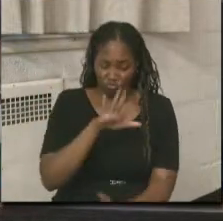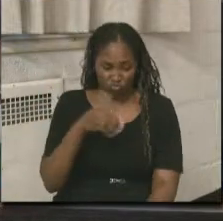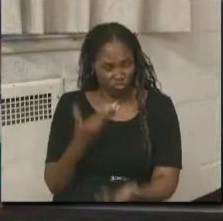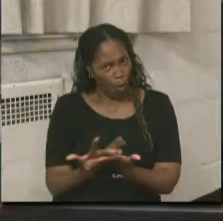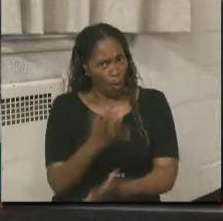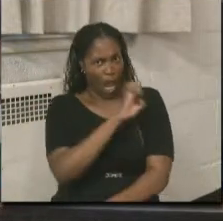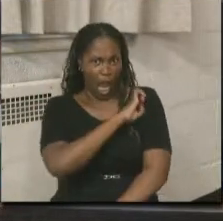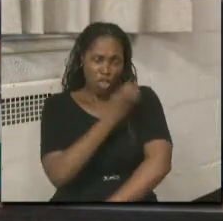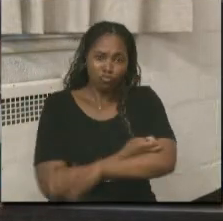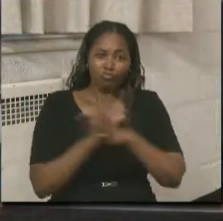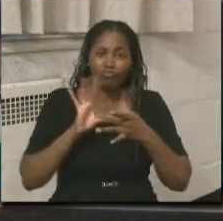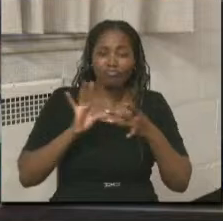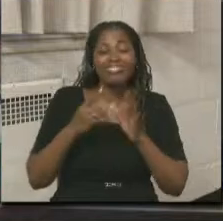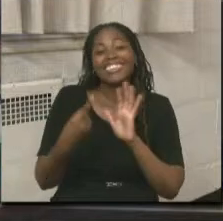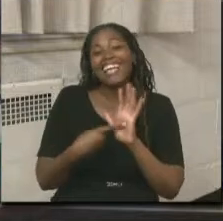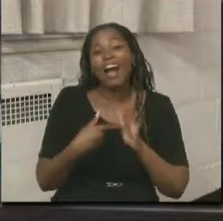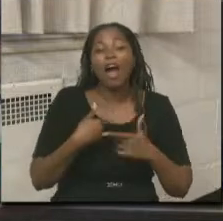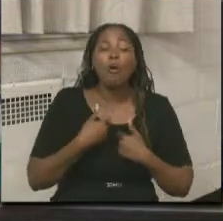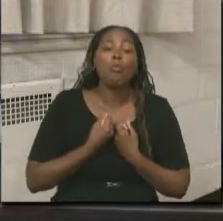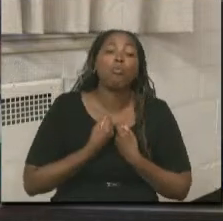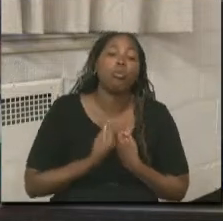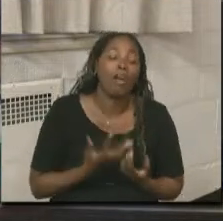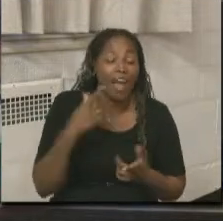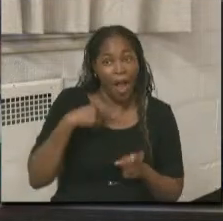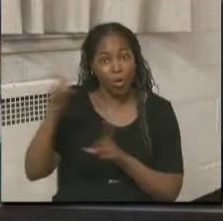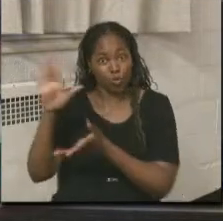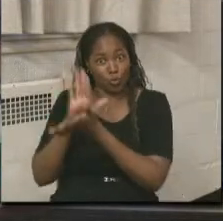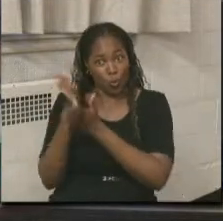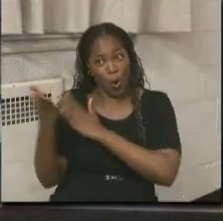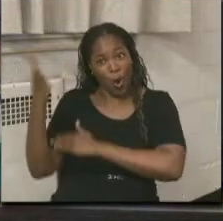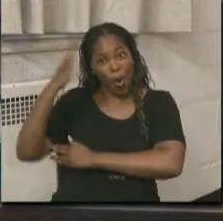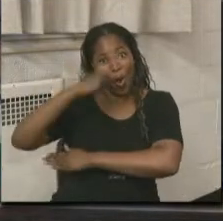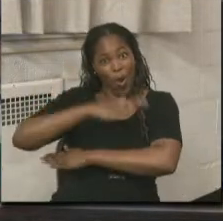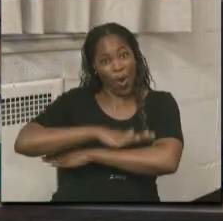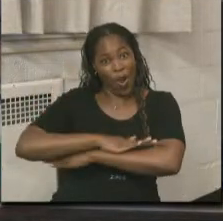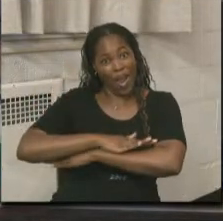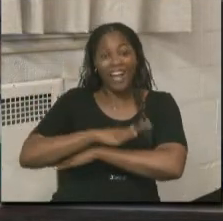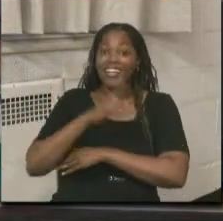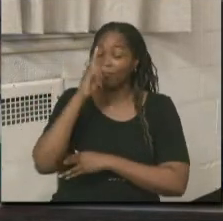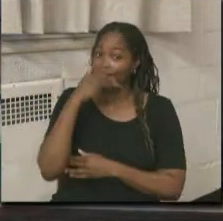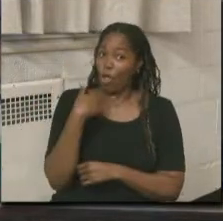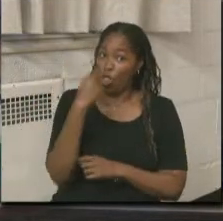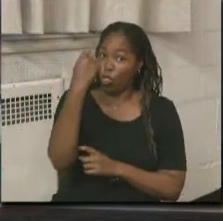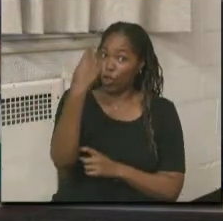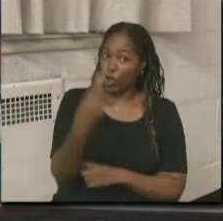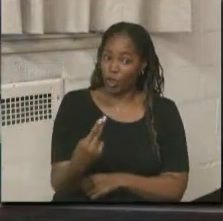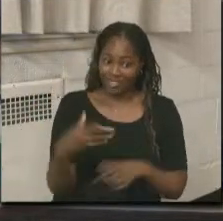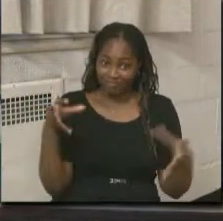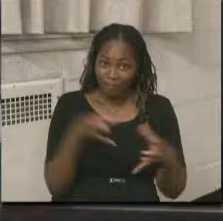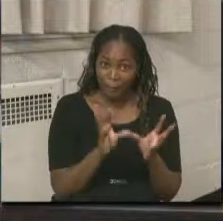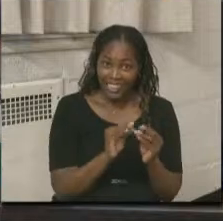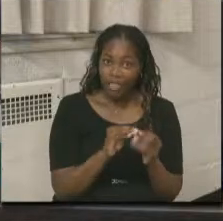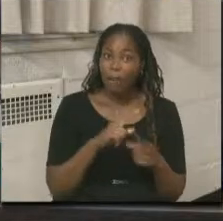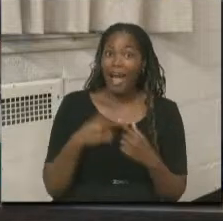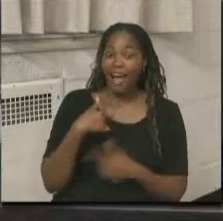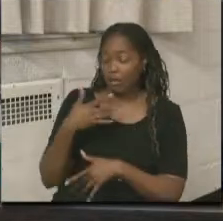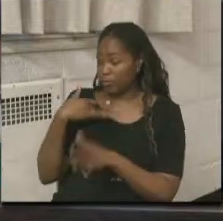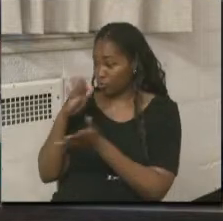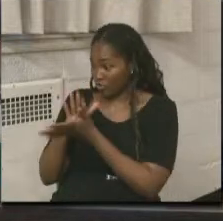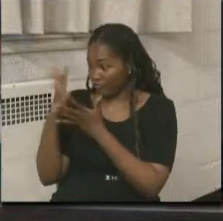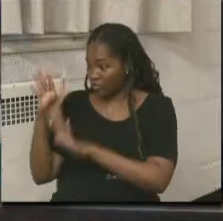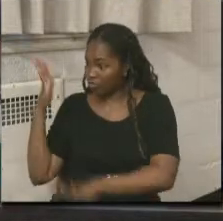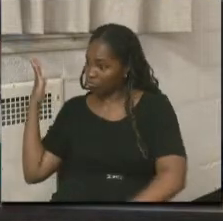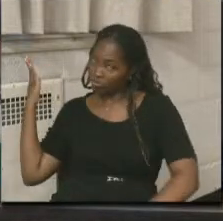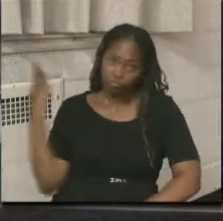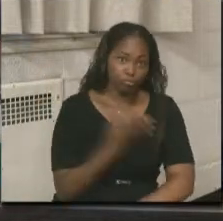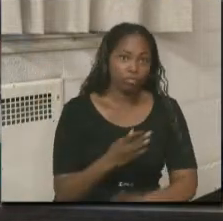even times when I was tired coming from school, because mind you, Thursday board meetings, I was coming straight from school at times, you just woke me